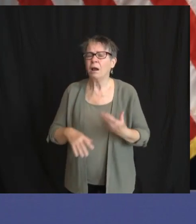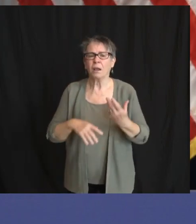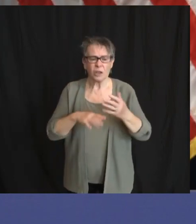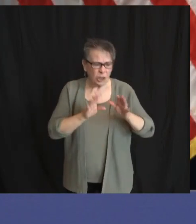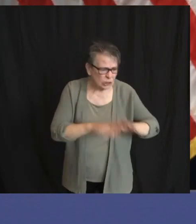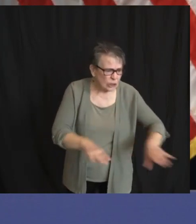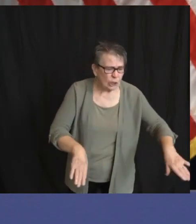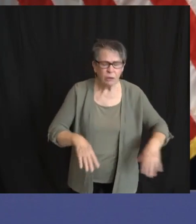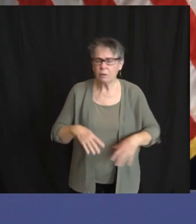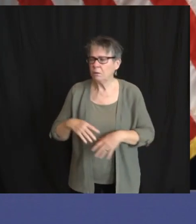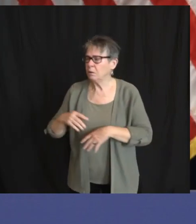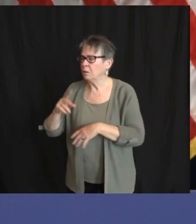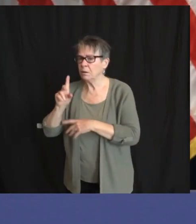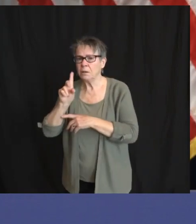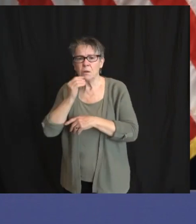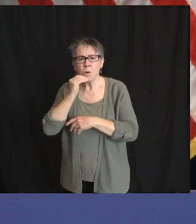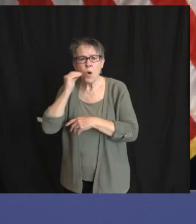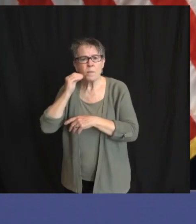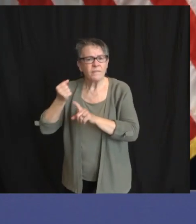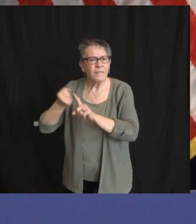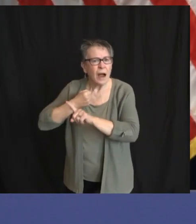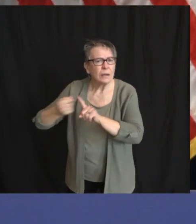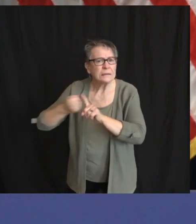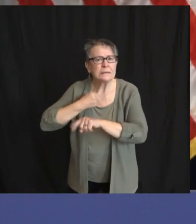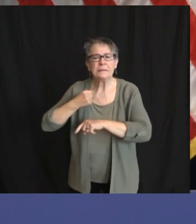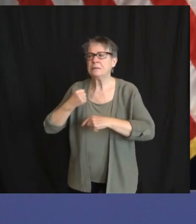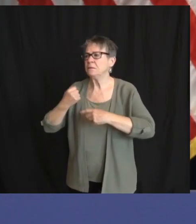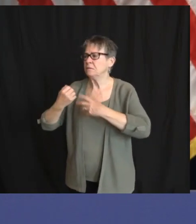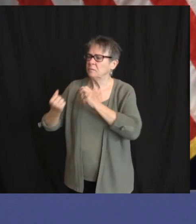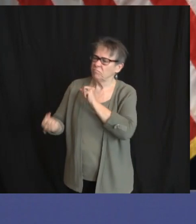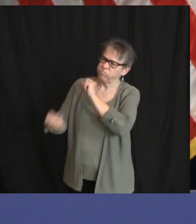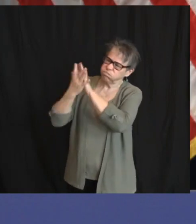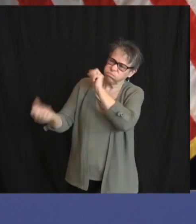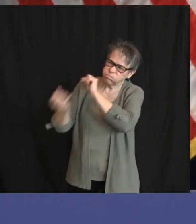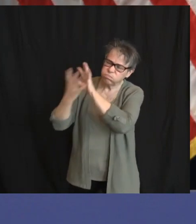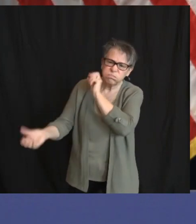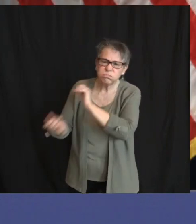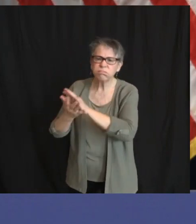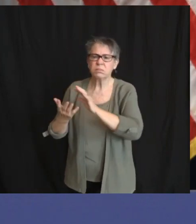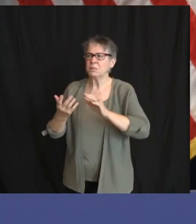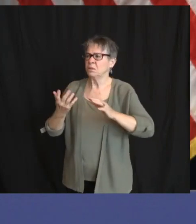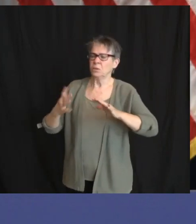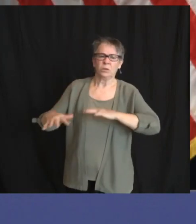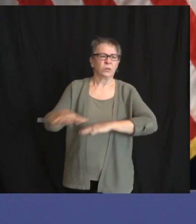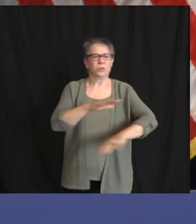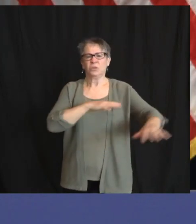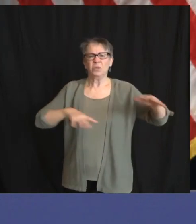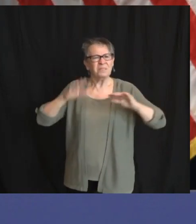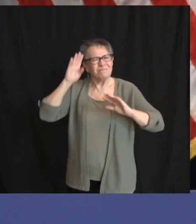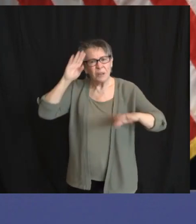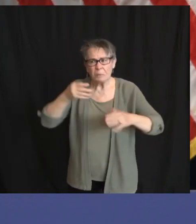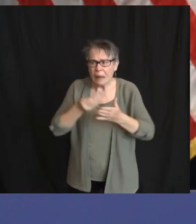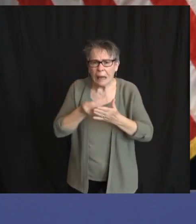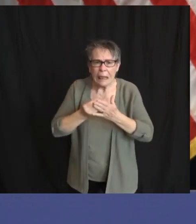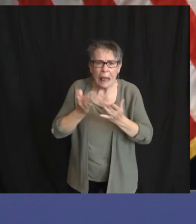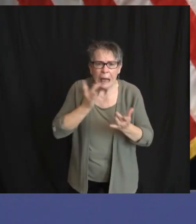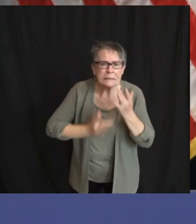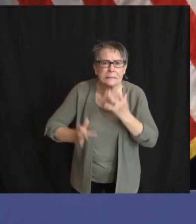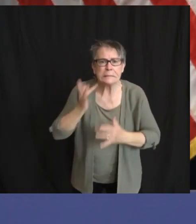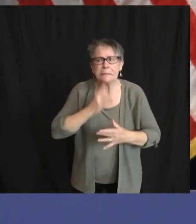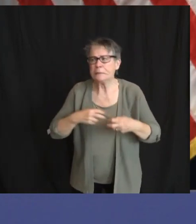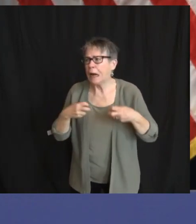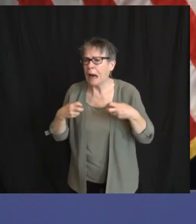were showing infection rates, hospitalization rates, positivity rates, deaths, which are still sadly too high, but remember